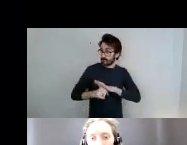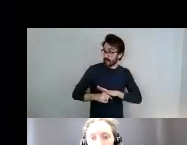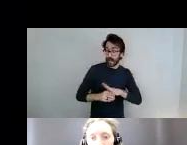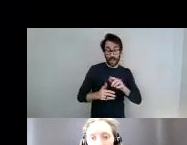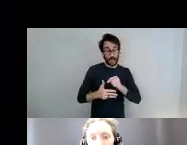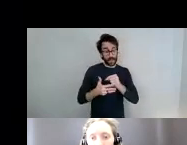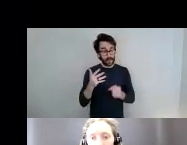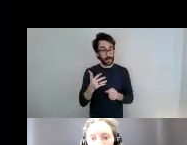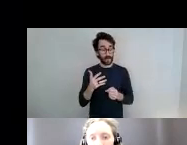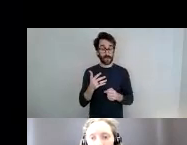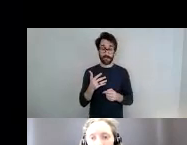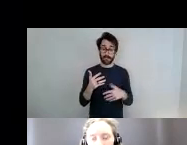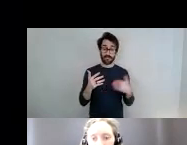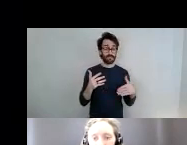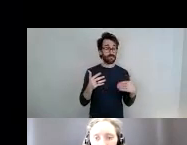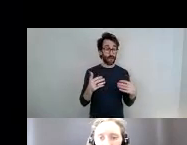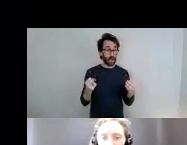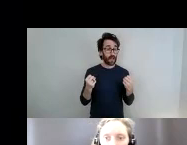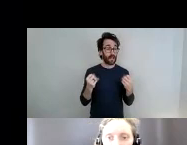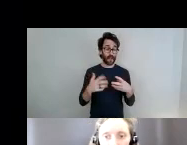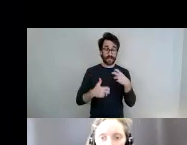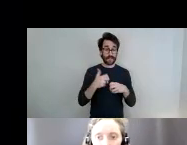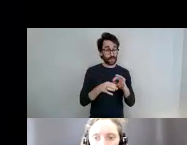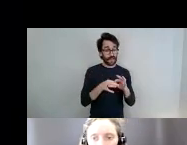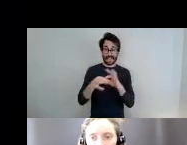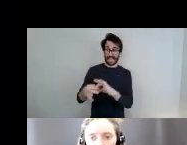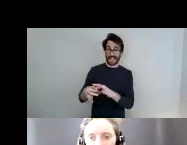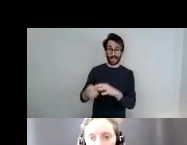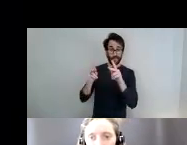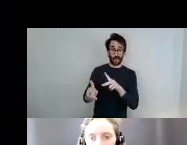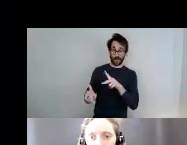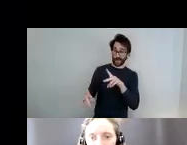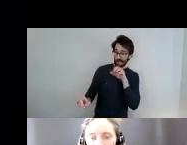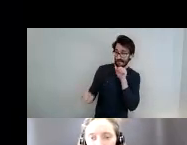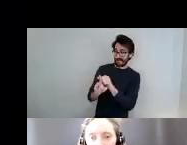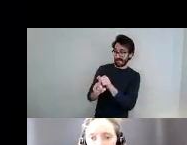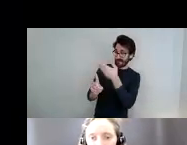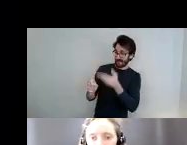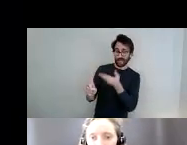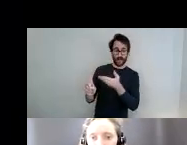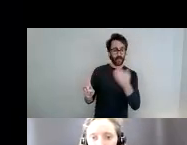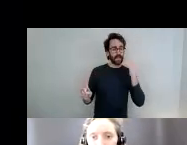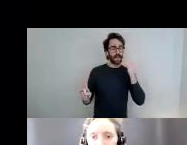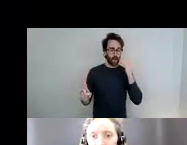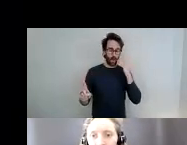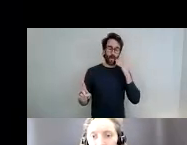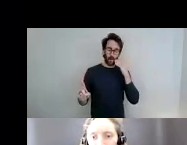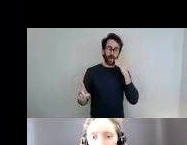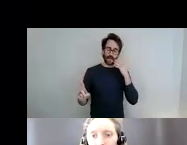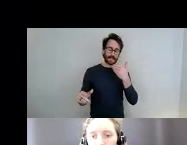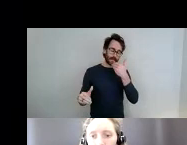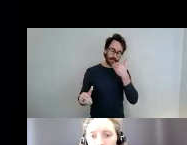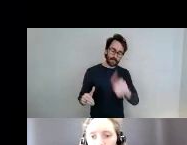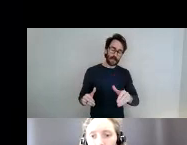all kinds of issues that comes with just being victimized. So we know fraud is devastating on several levels.